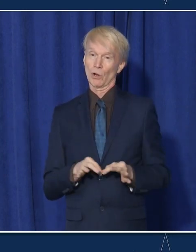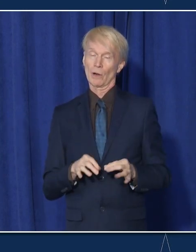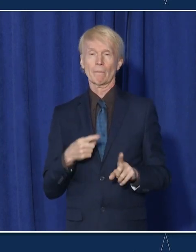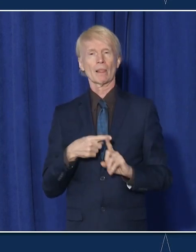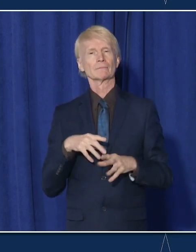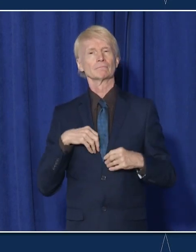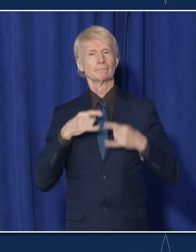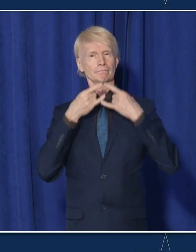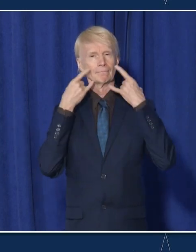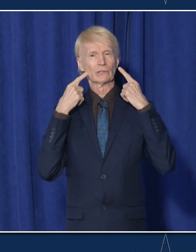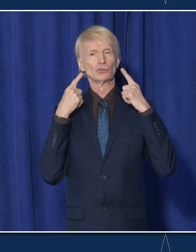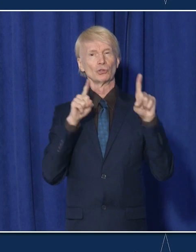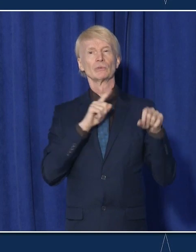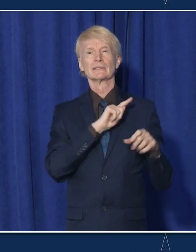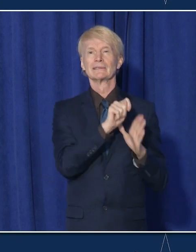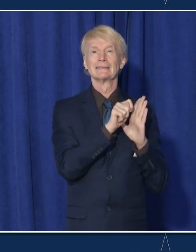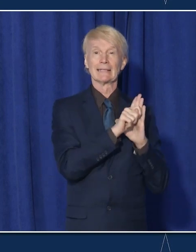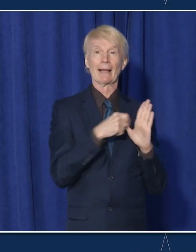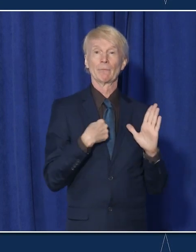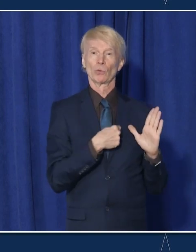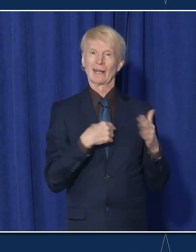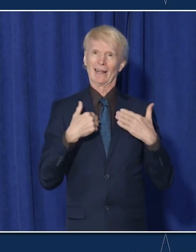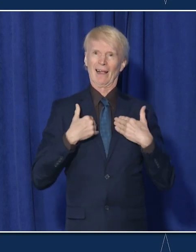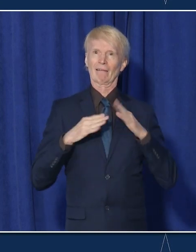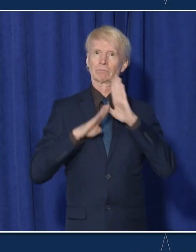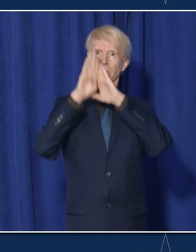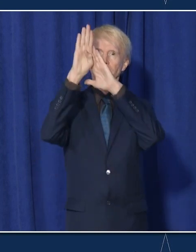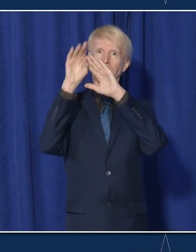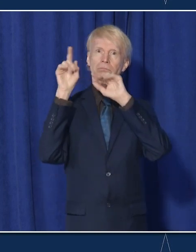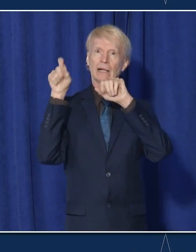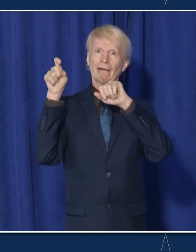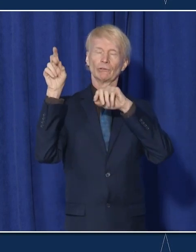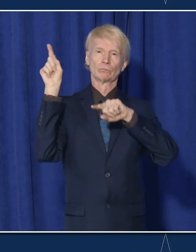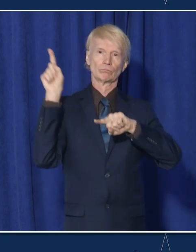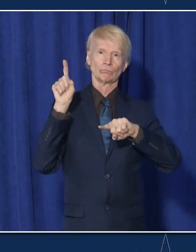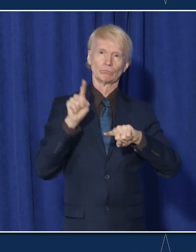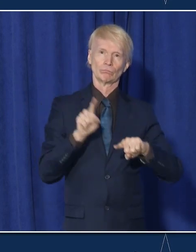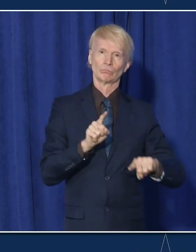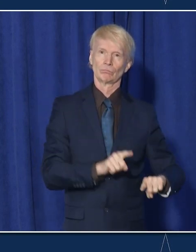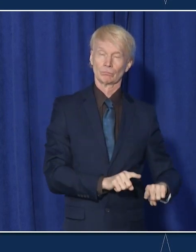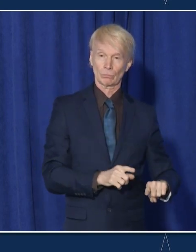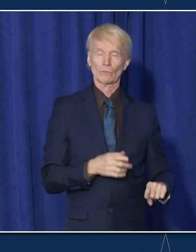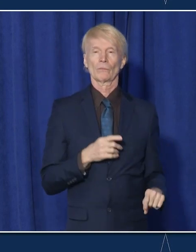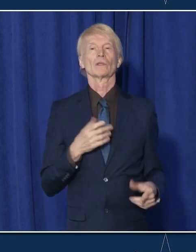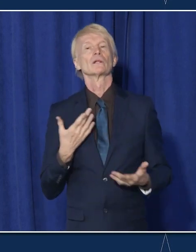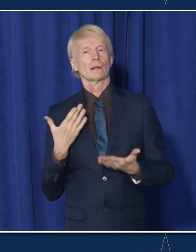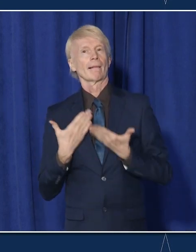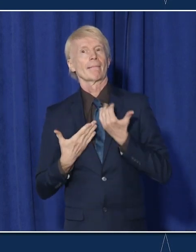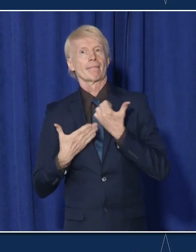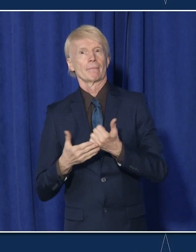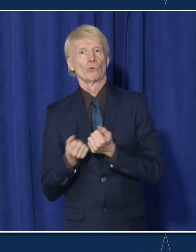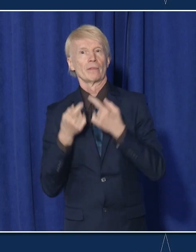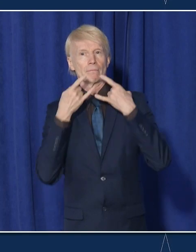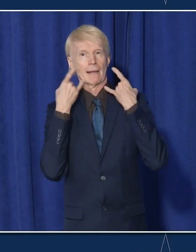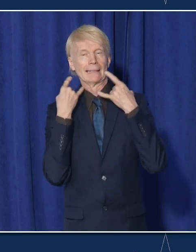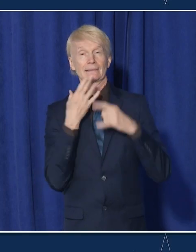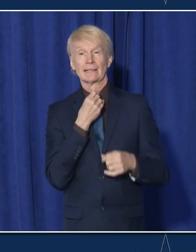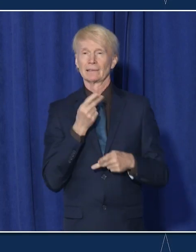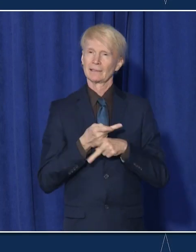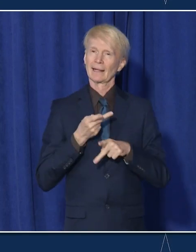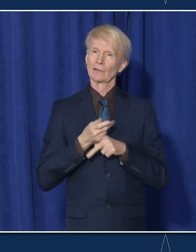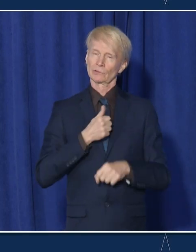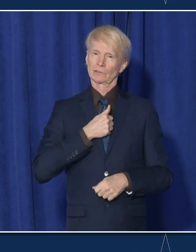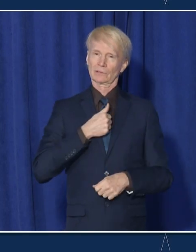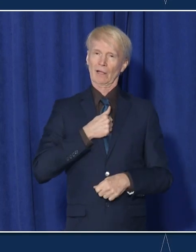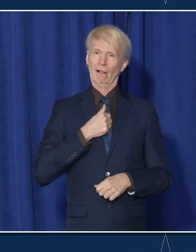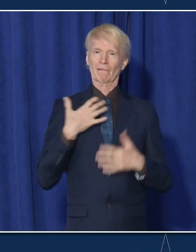wearing masks during the time that we are in major surge and need to decrease that risk, and for continuing to take care of yourself